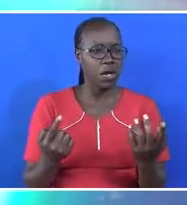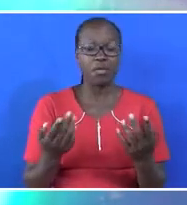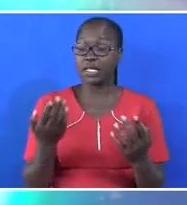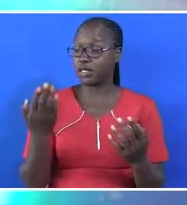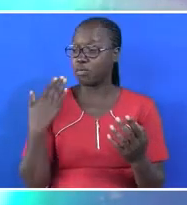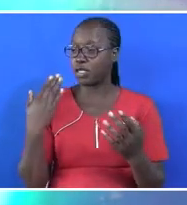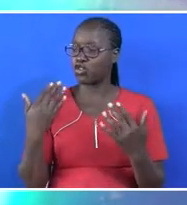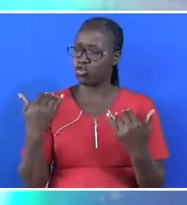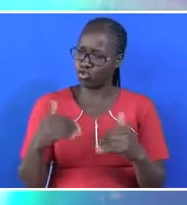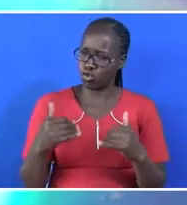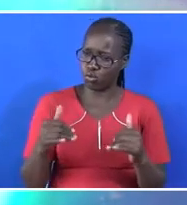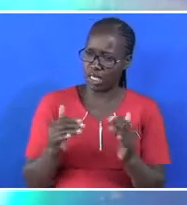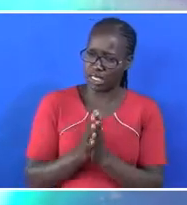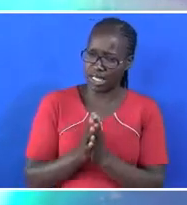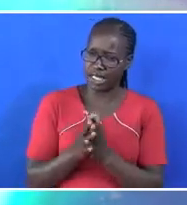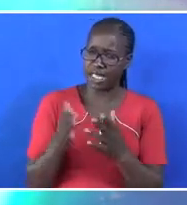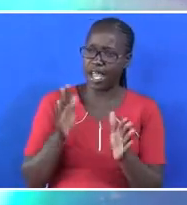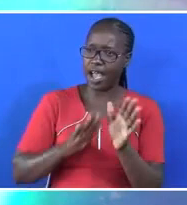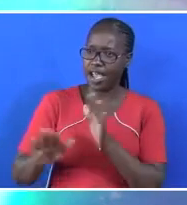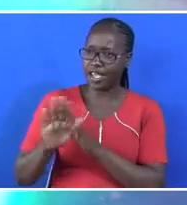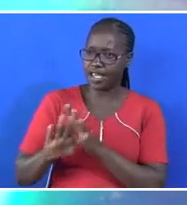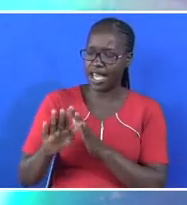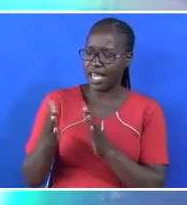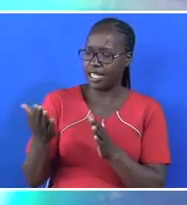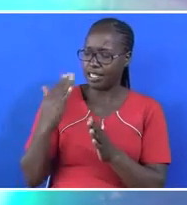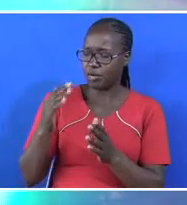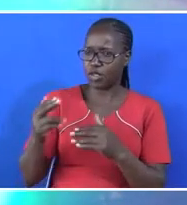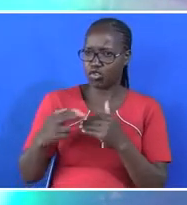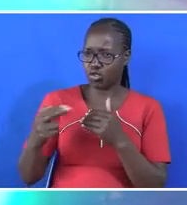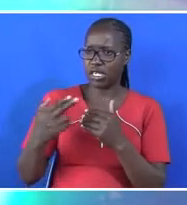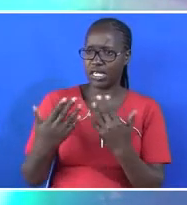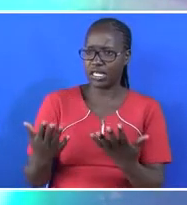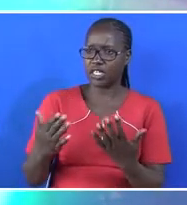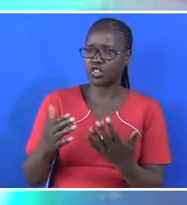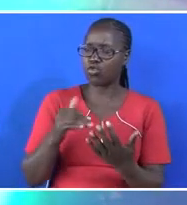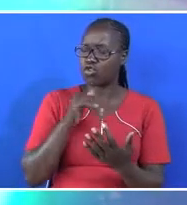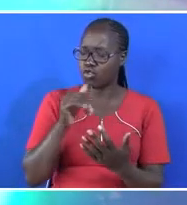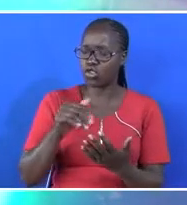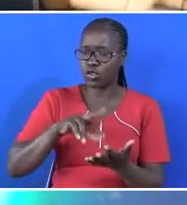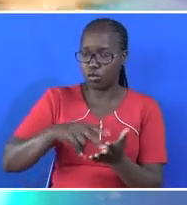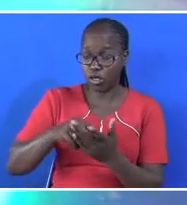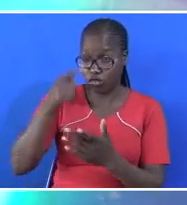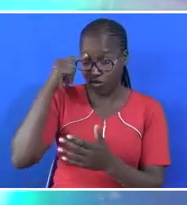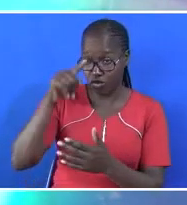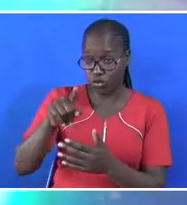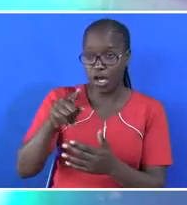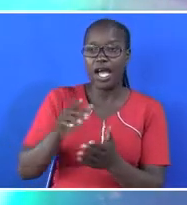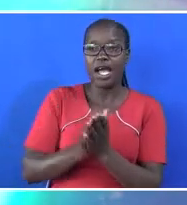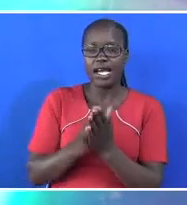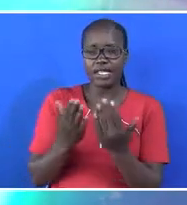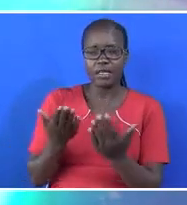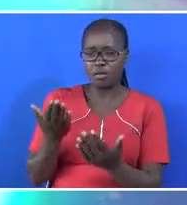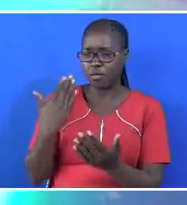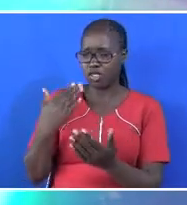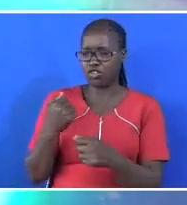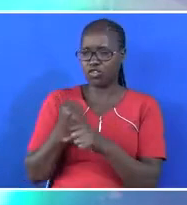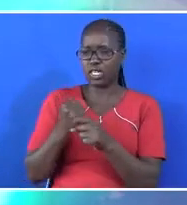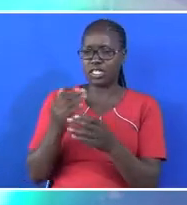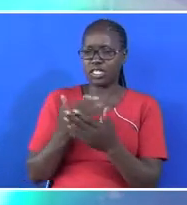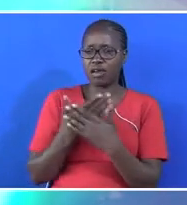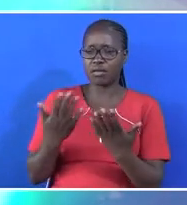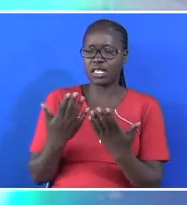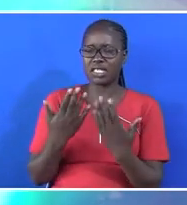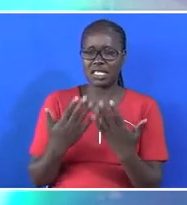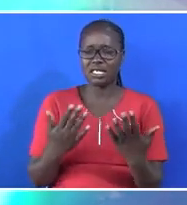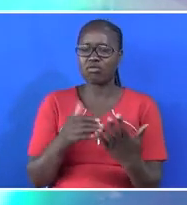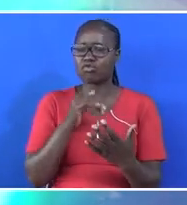past, you played in their territory. In the past, you touched things you ought not to touch. In the past, you drank things, some substance you